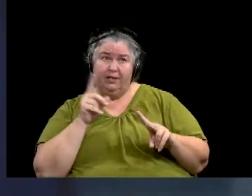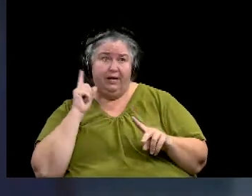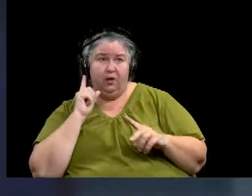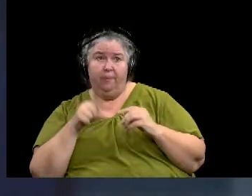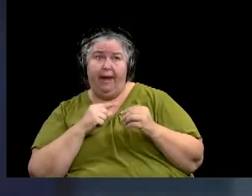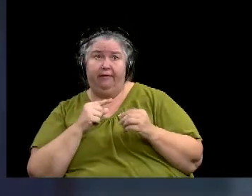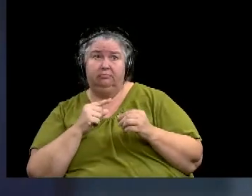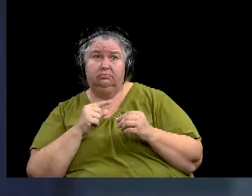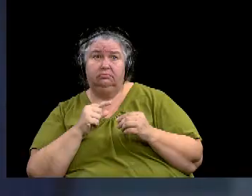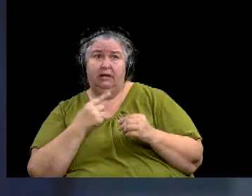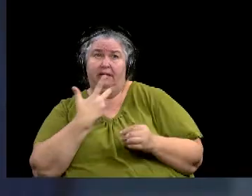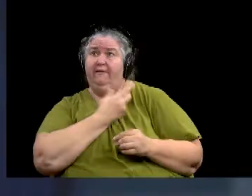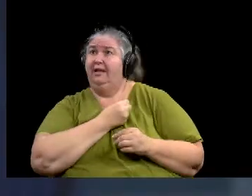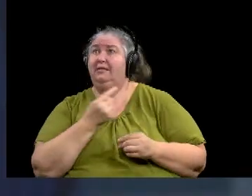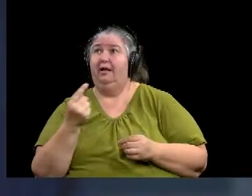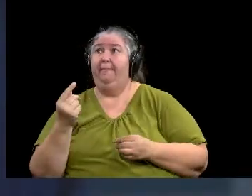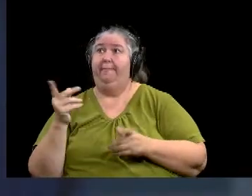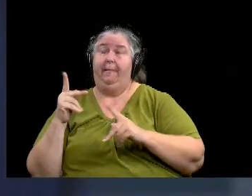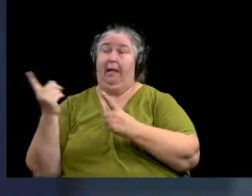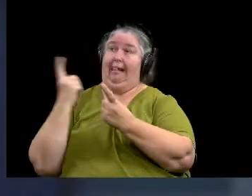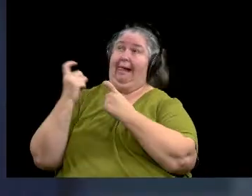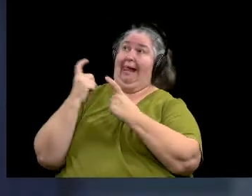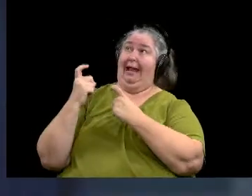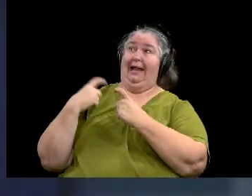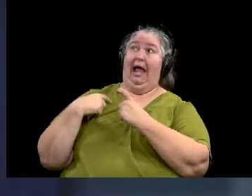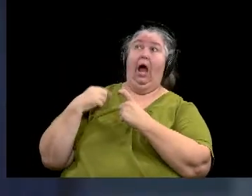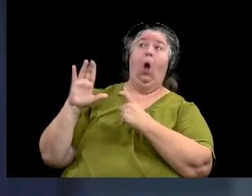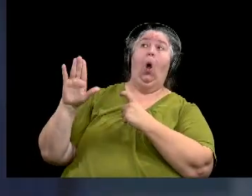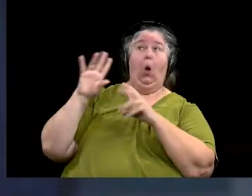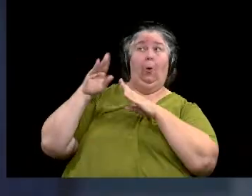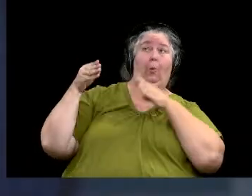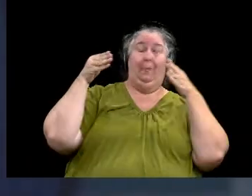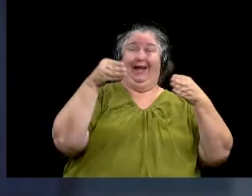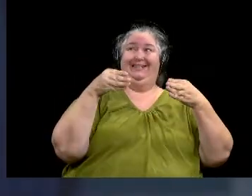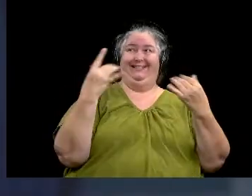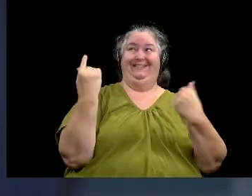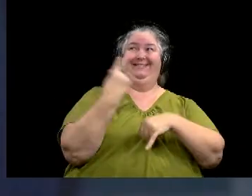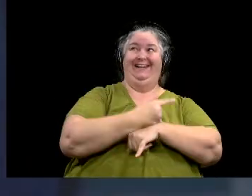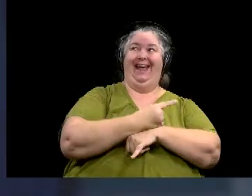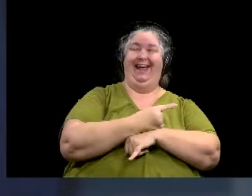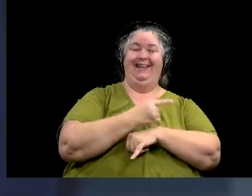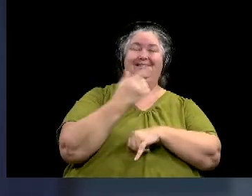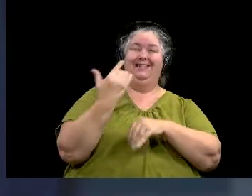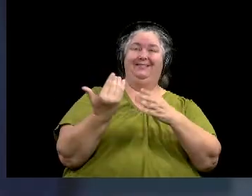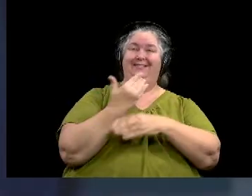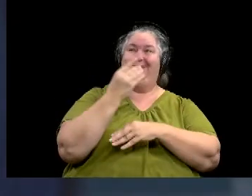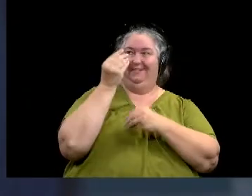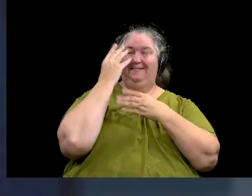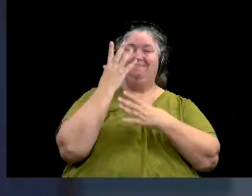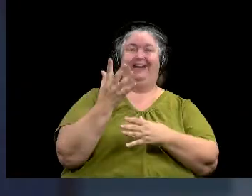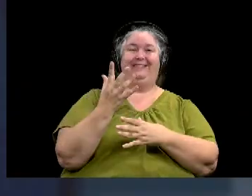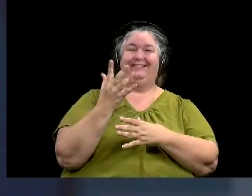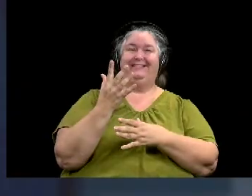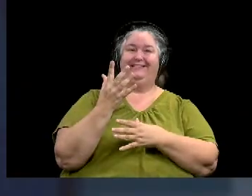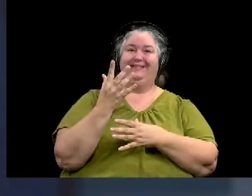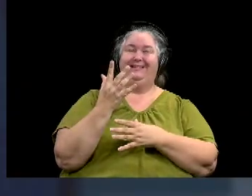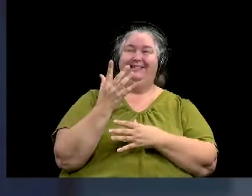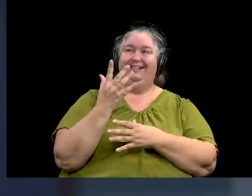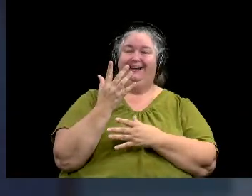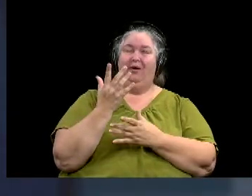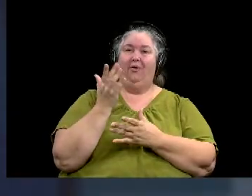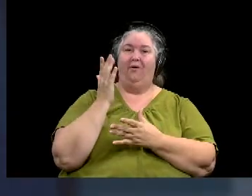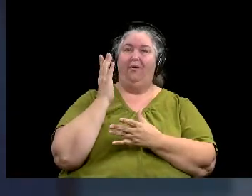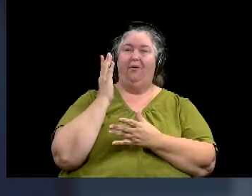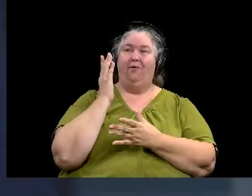to tune in today because the new information will come out here that I'm sure you'll learn something